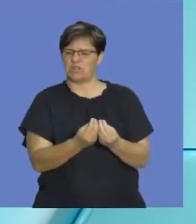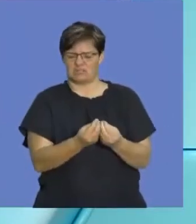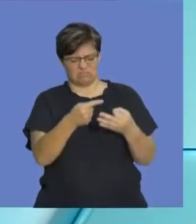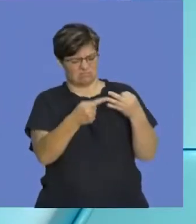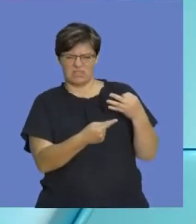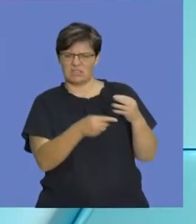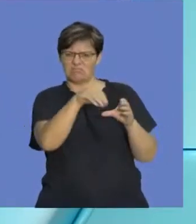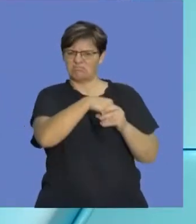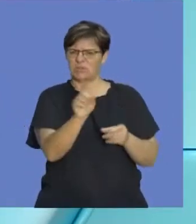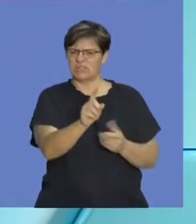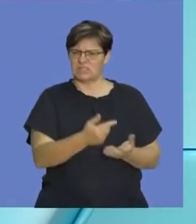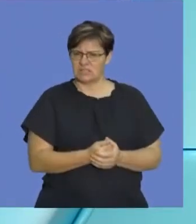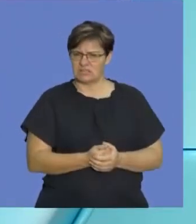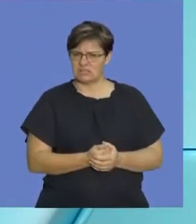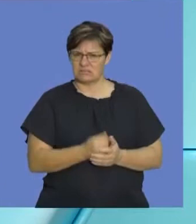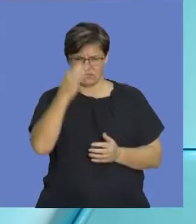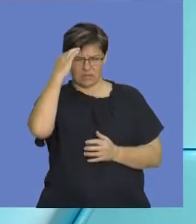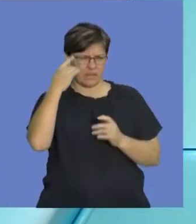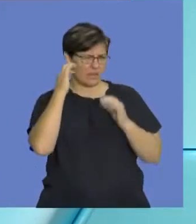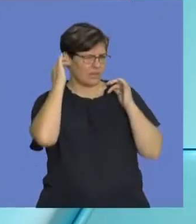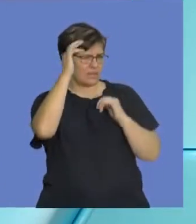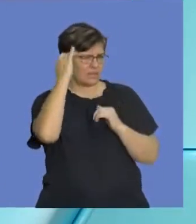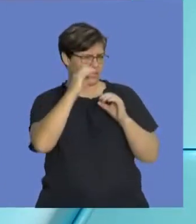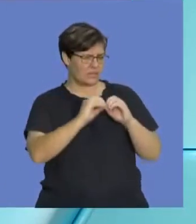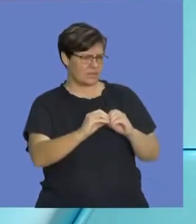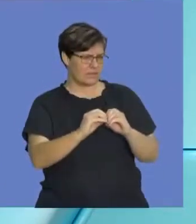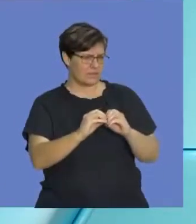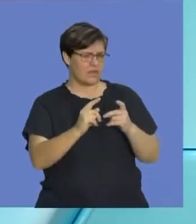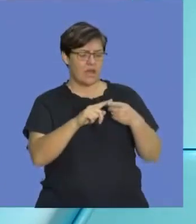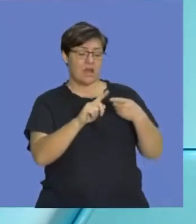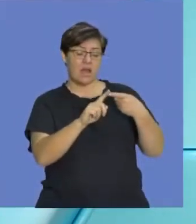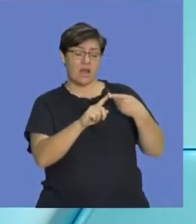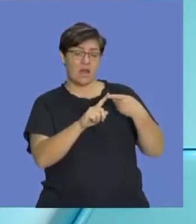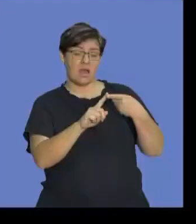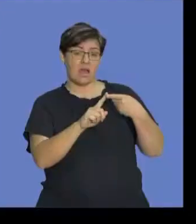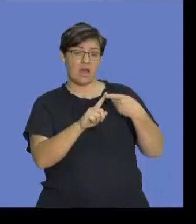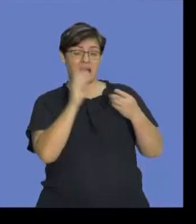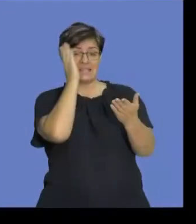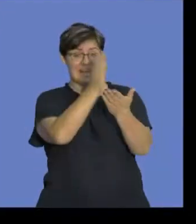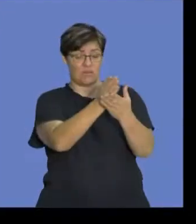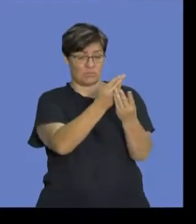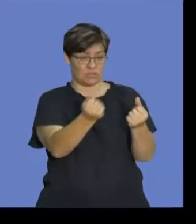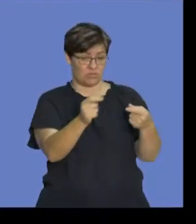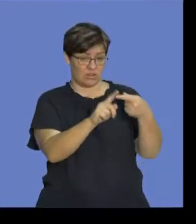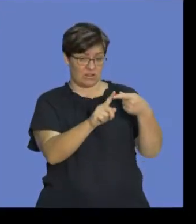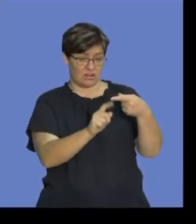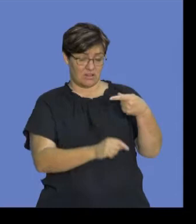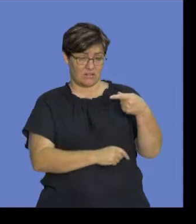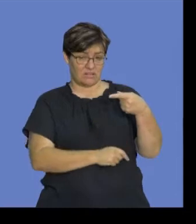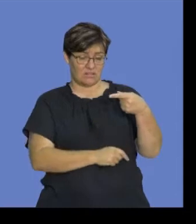a product? What are they? Think about it. One, you have your direct materials,